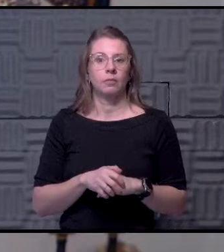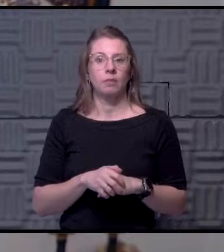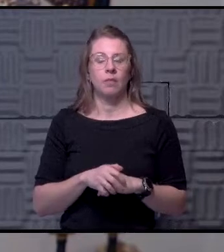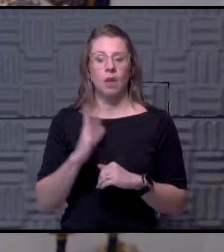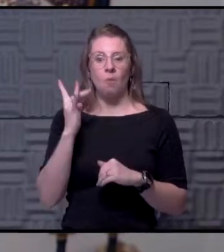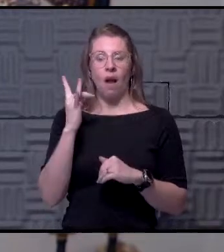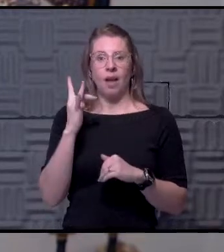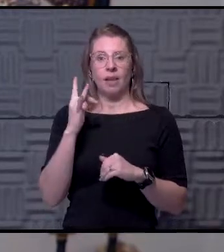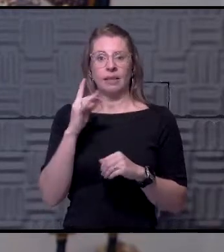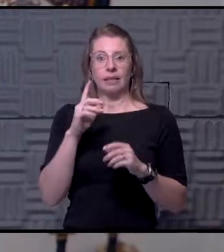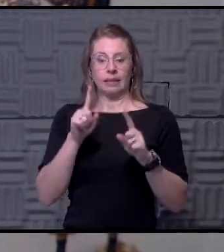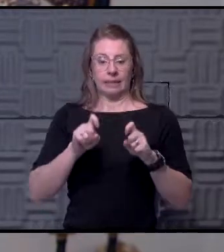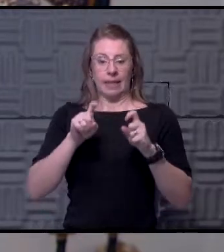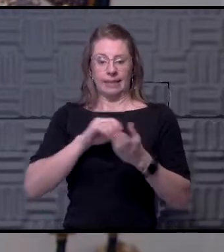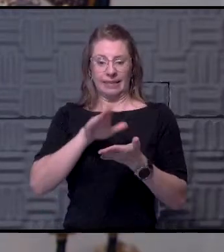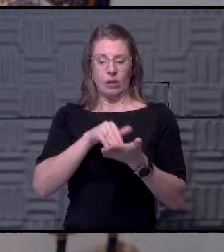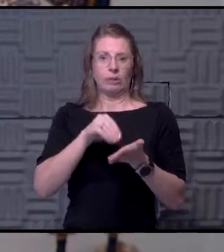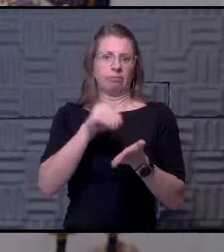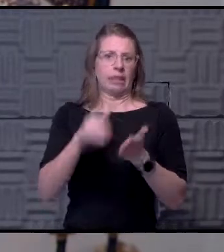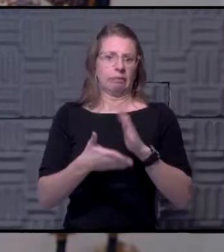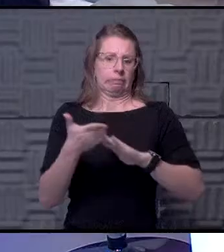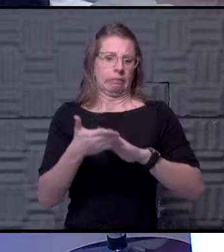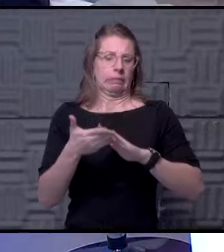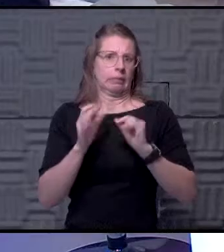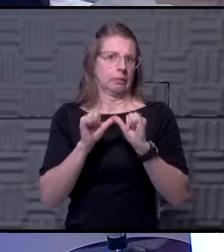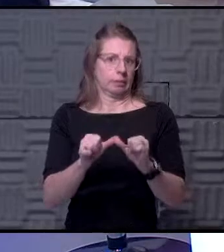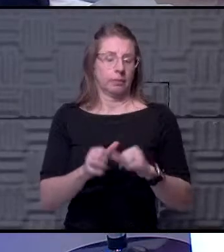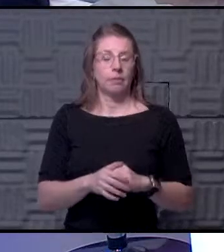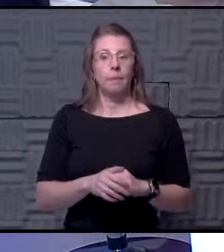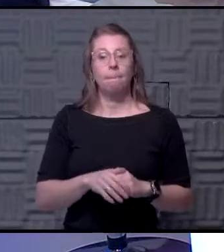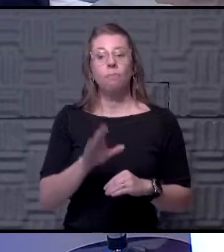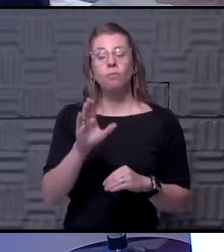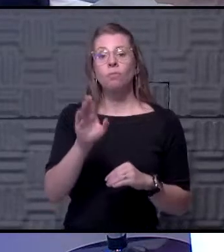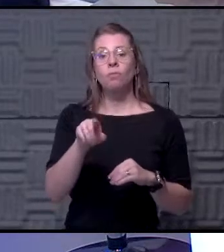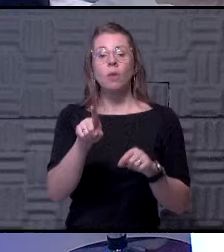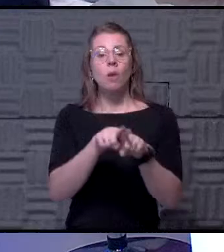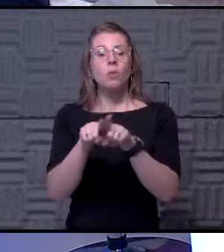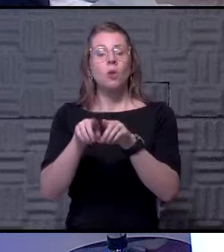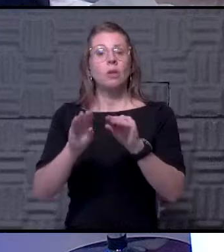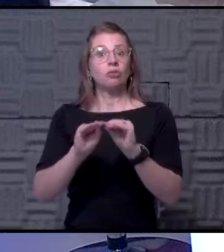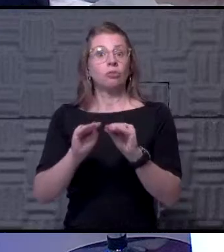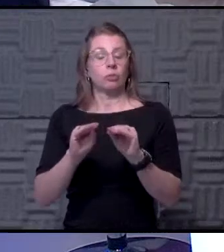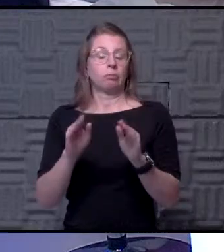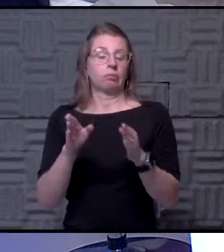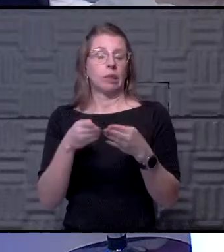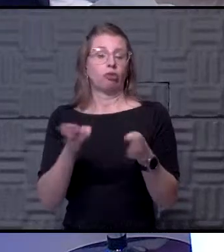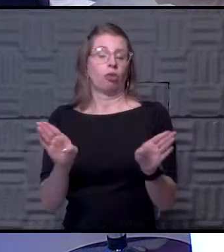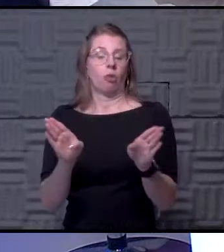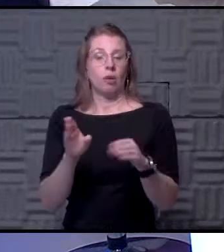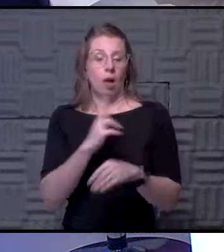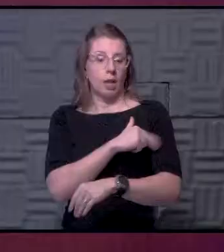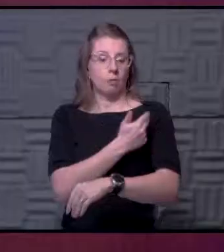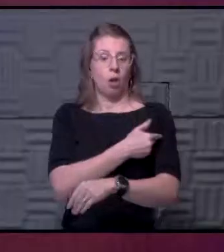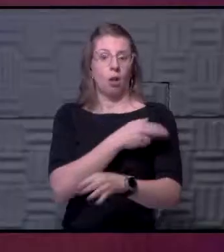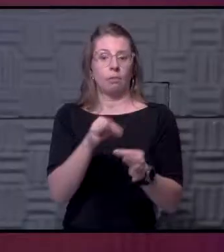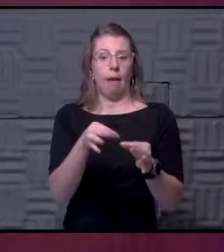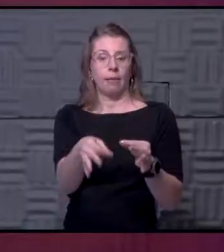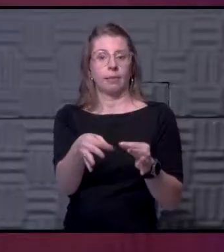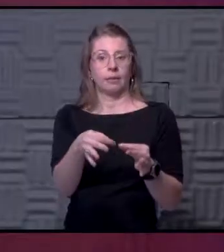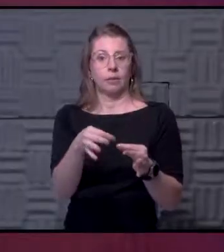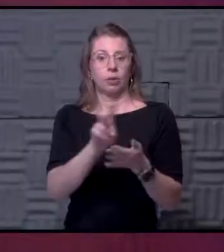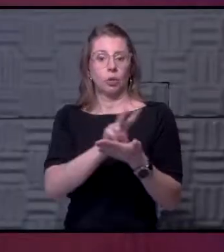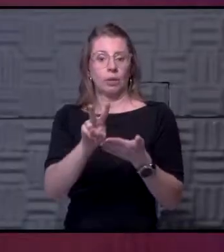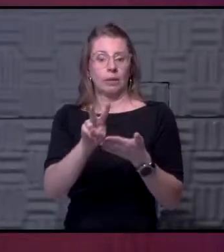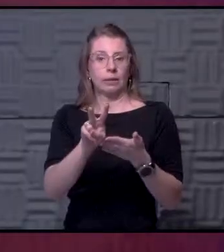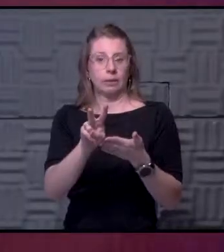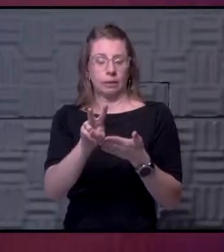expensive testing centers. And Lee, I would just comment, in general, hospital census lags about 2 weeks behind where the community